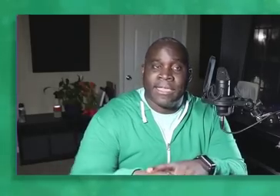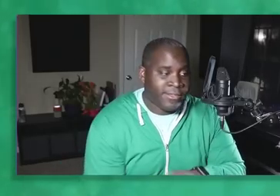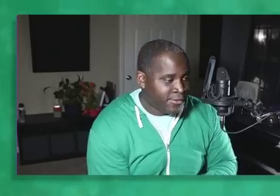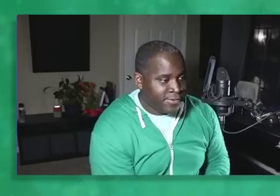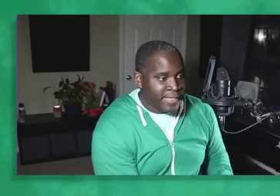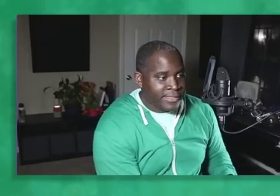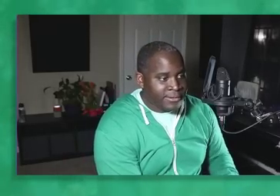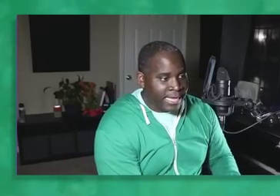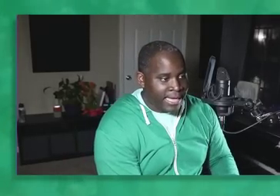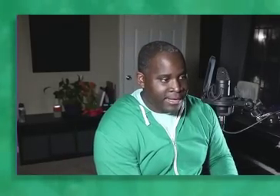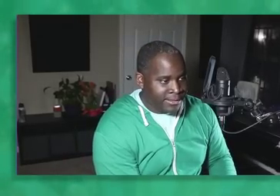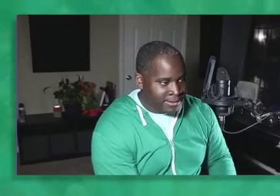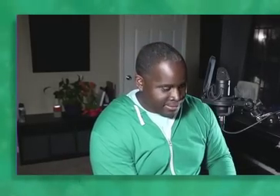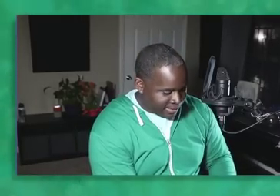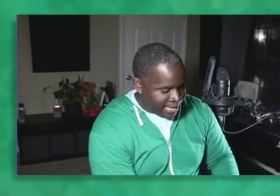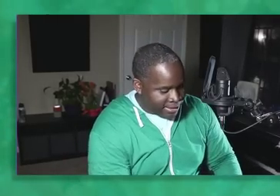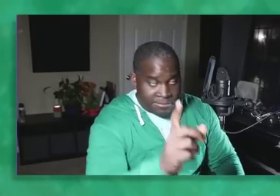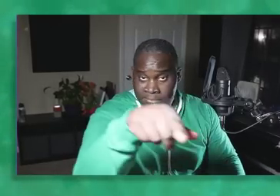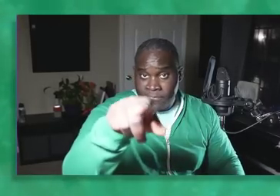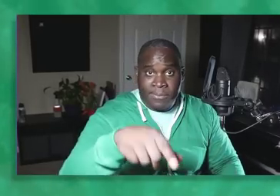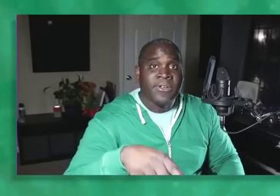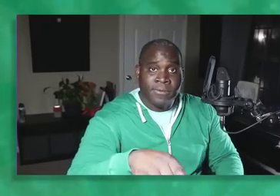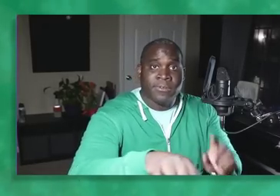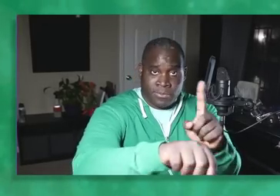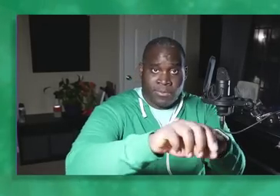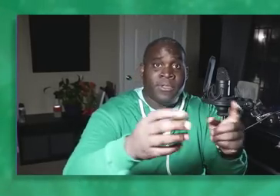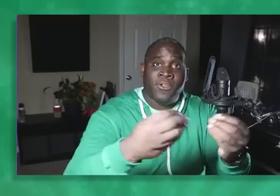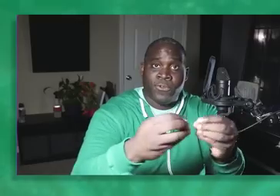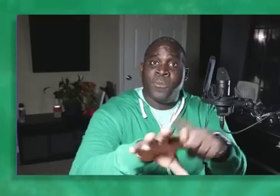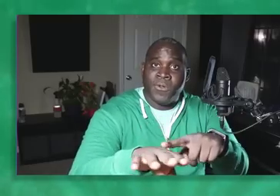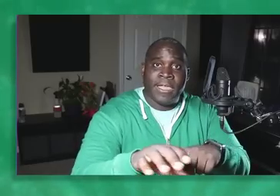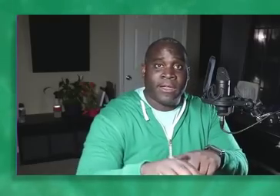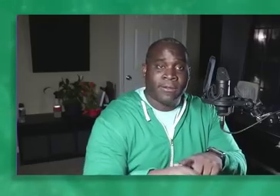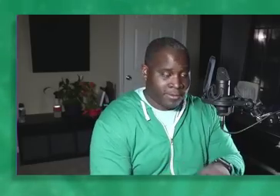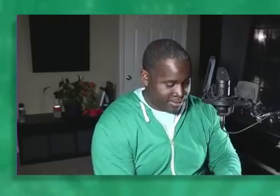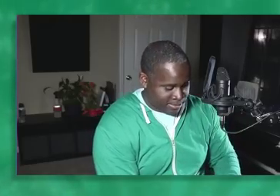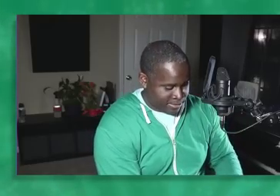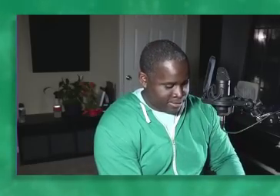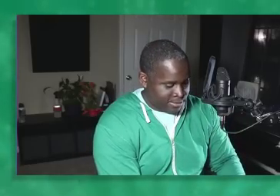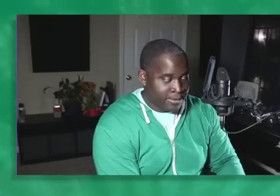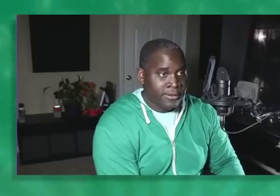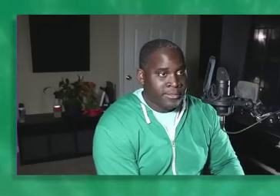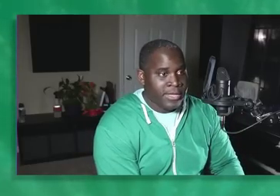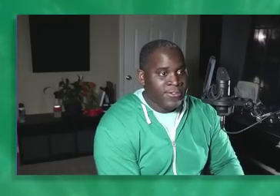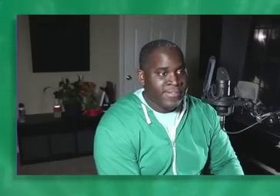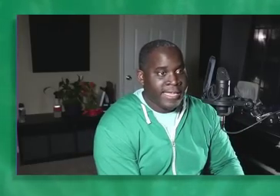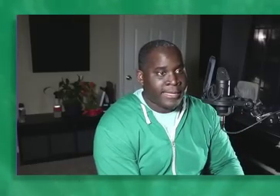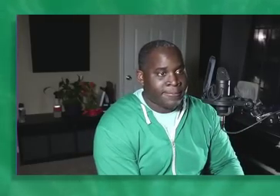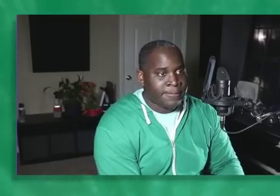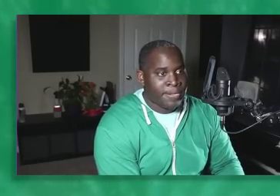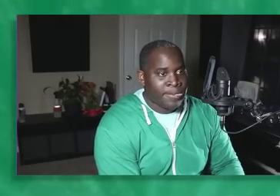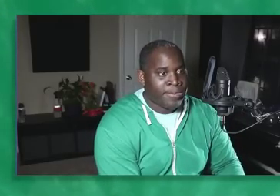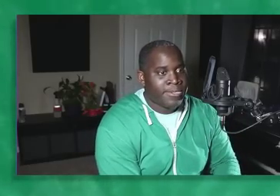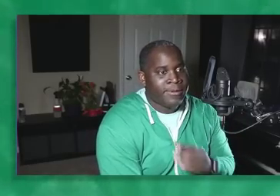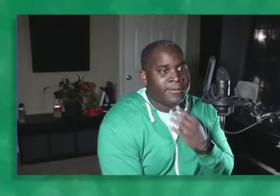on the back. You see that little nod? It's like, hey, flip it over. There's more there. Look how she's